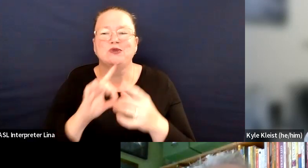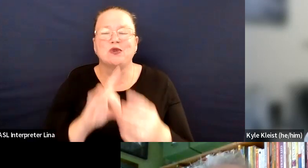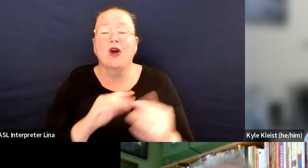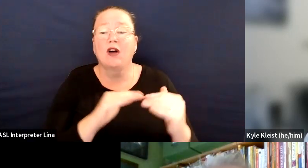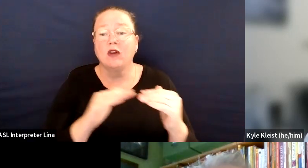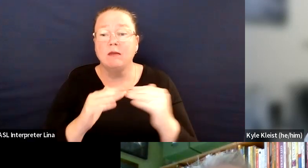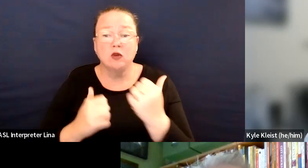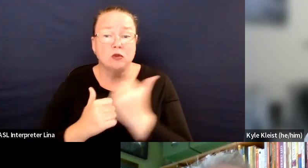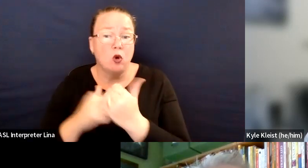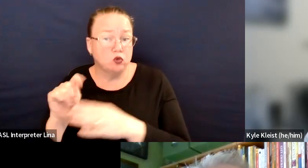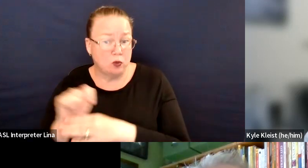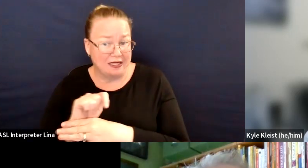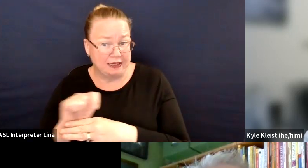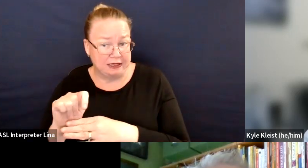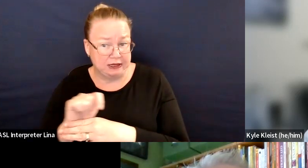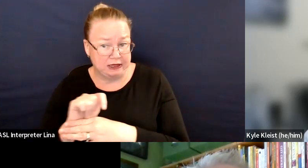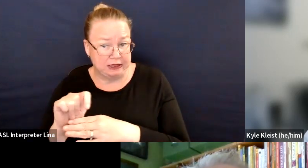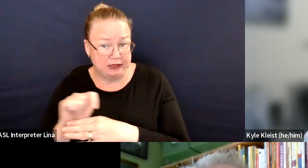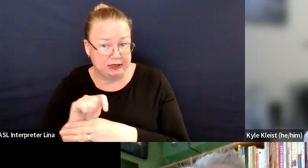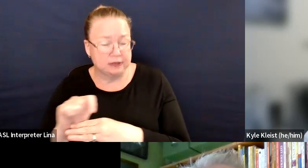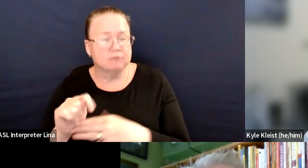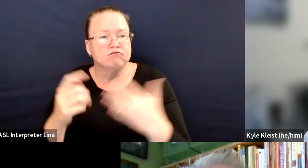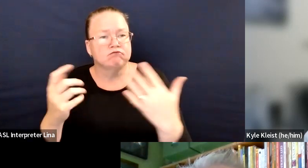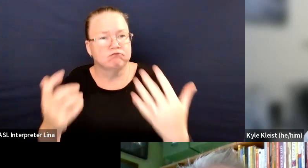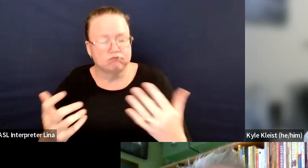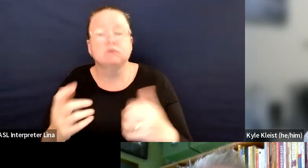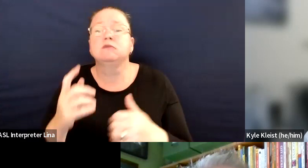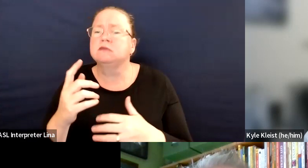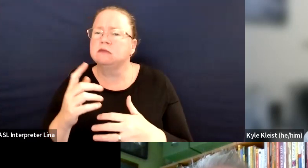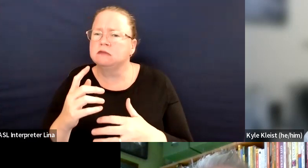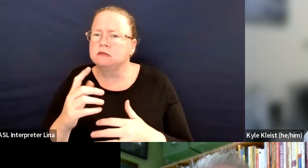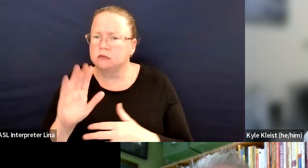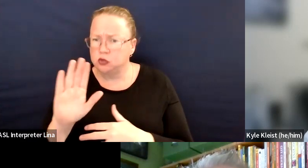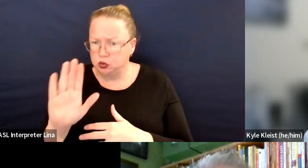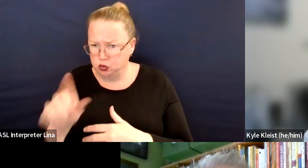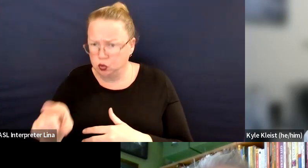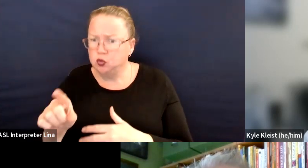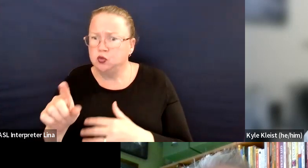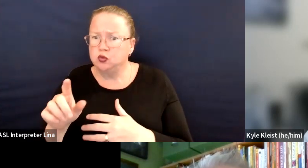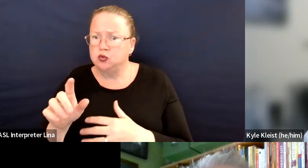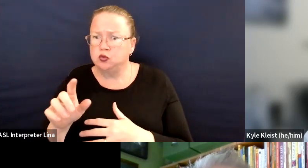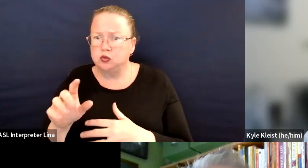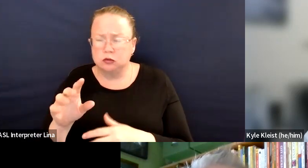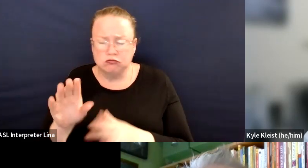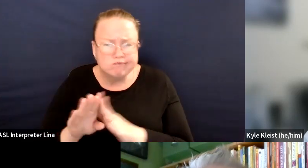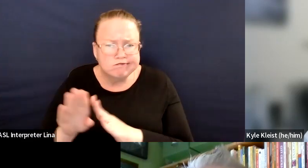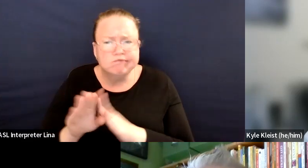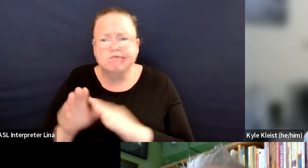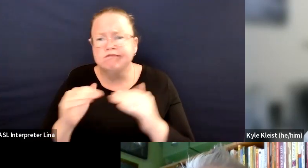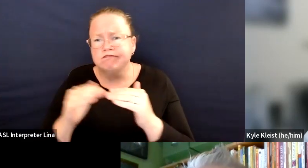support training. So what sort of training or support do you have in building your peer